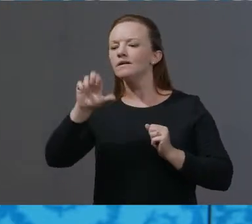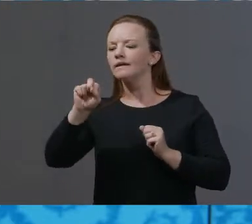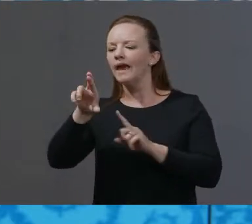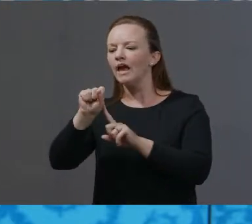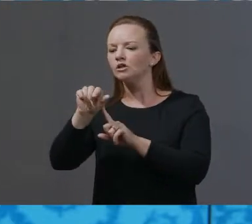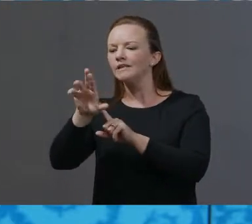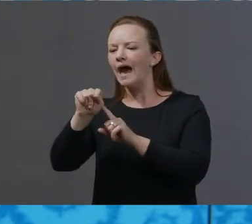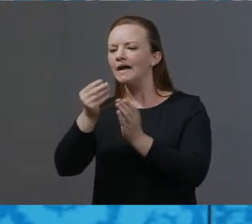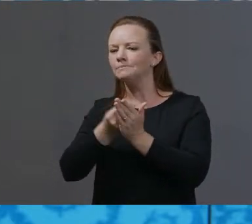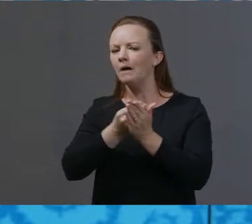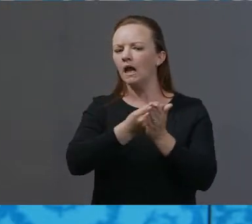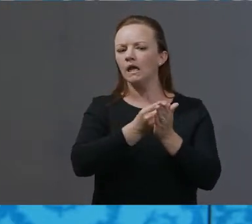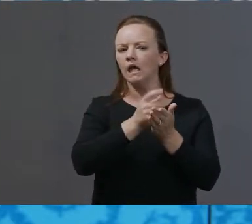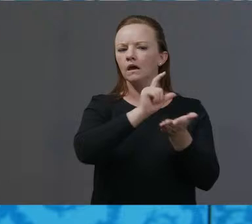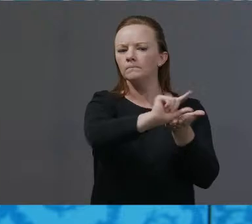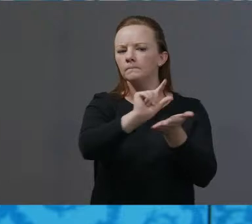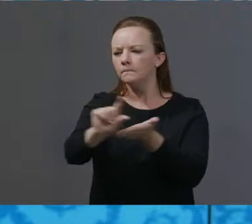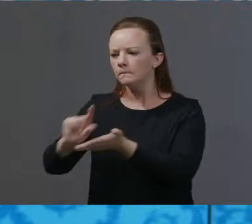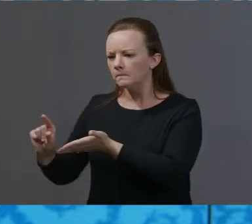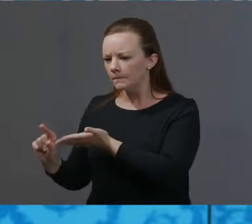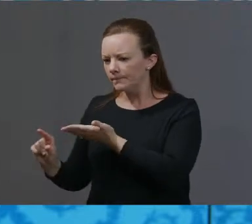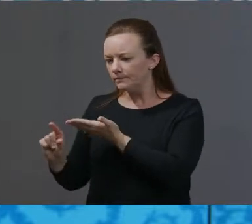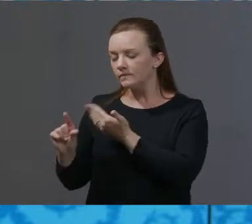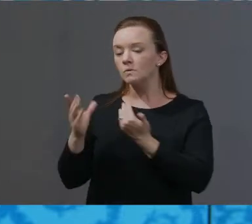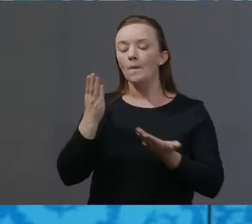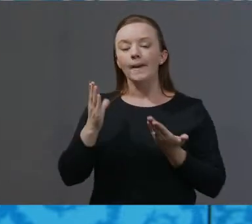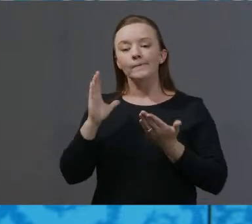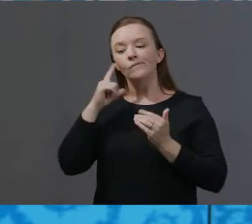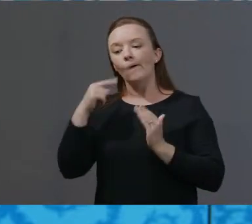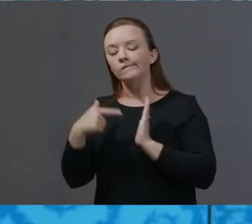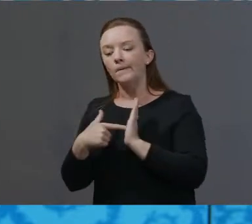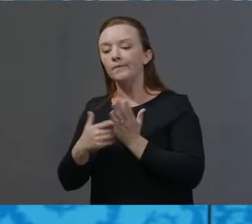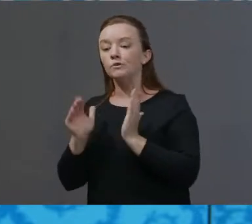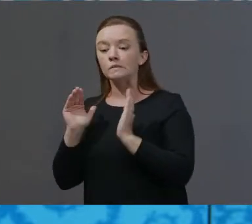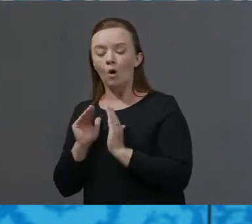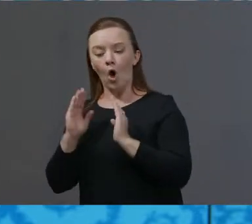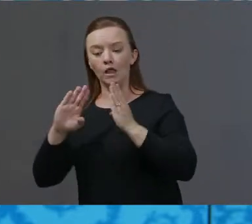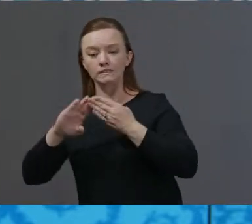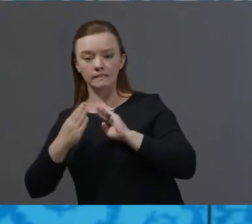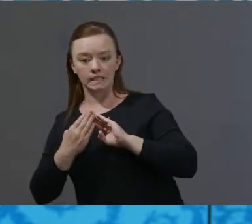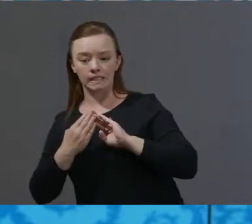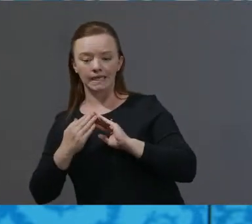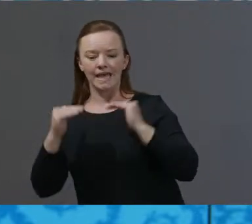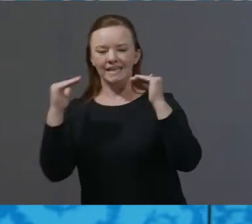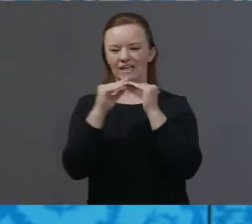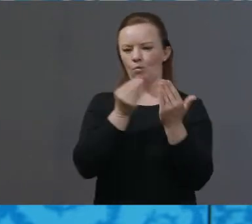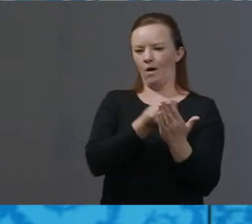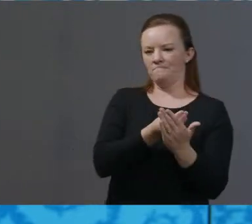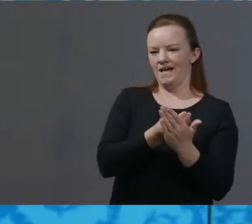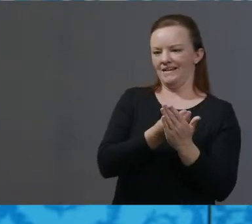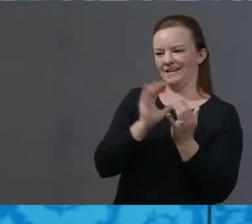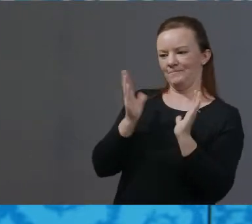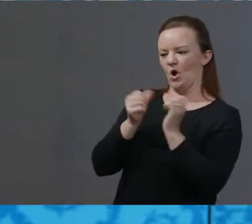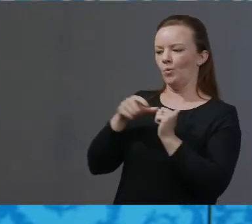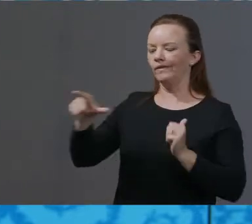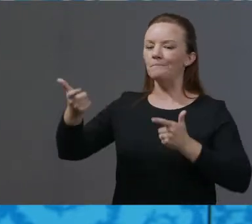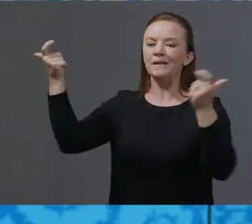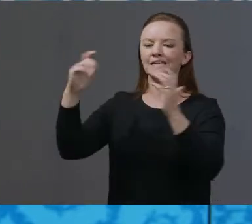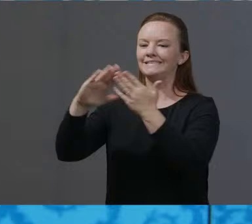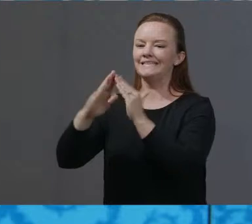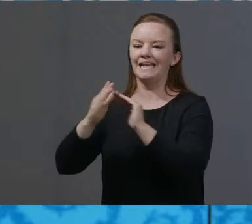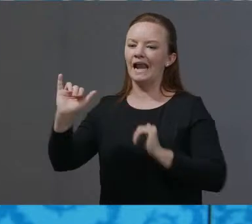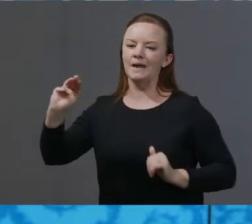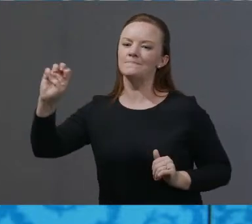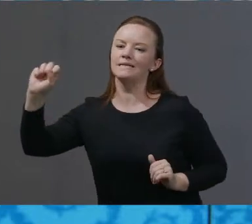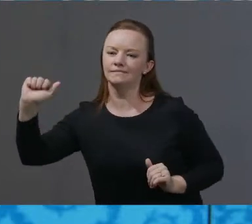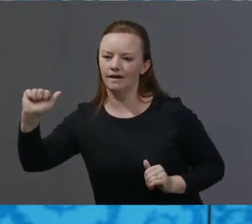so small cities and counties get an equal share that Mesa, Phoenix, and Tucson got? We used